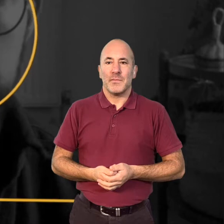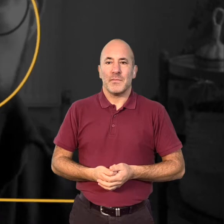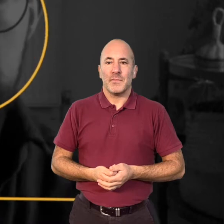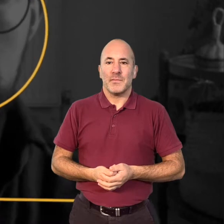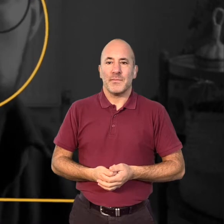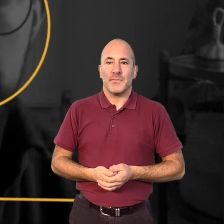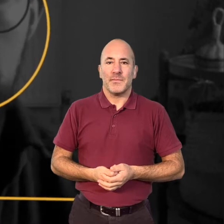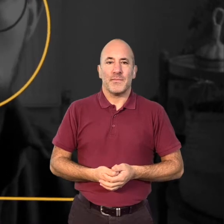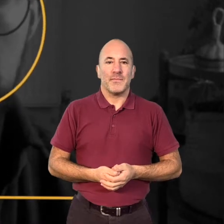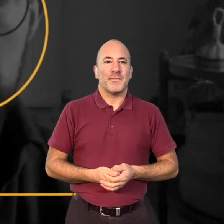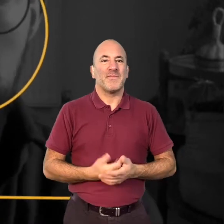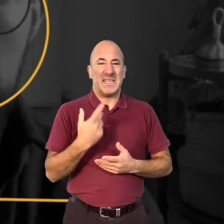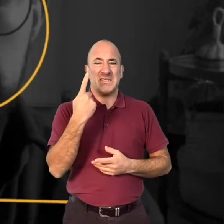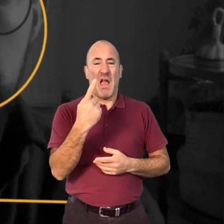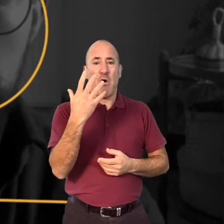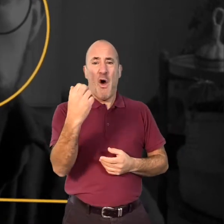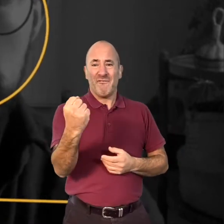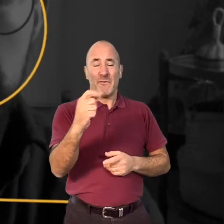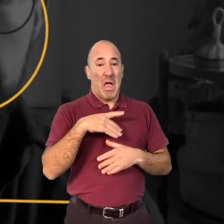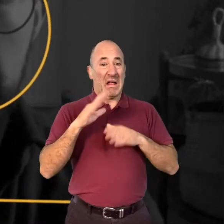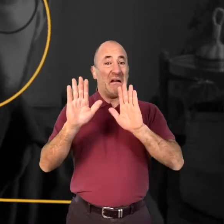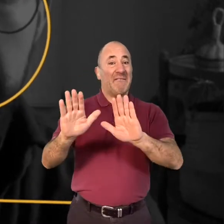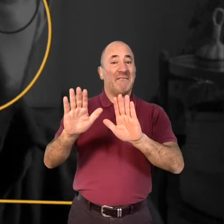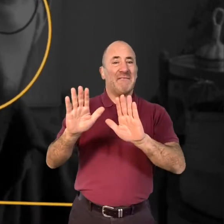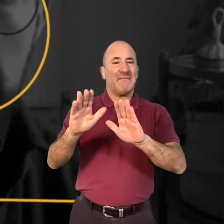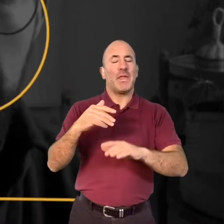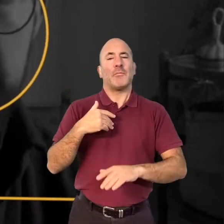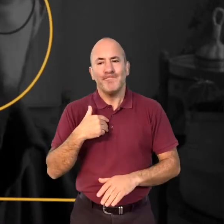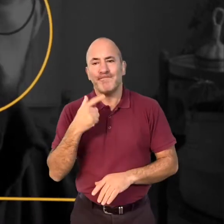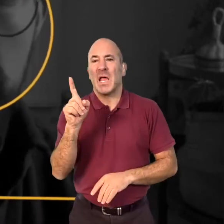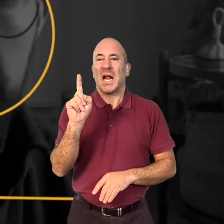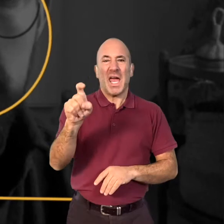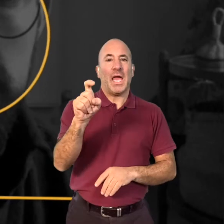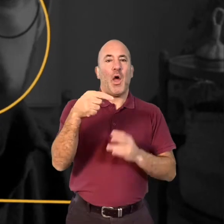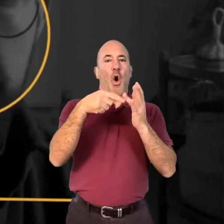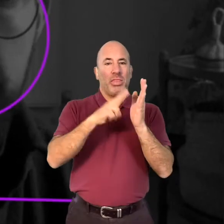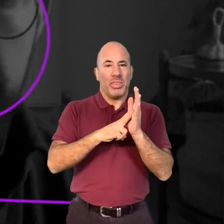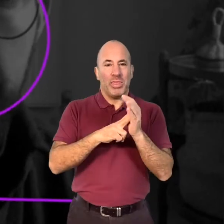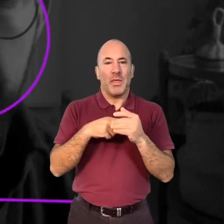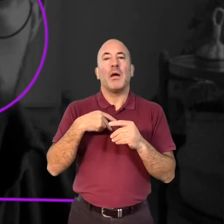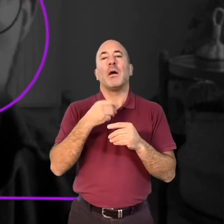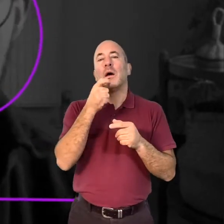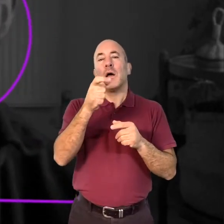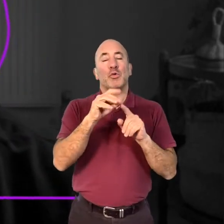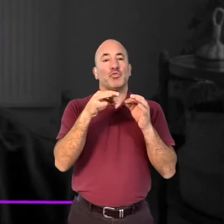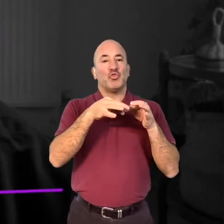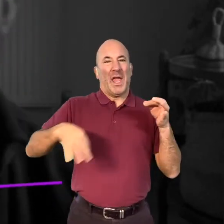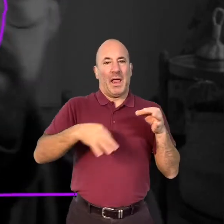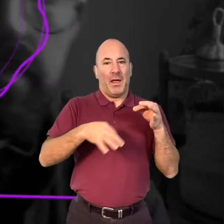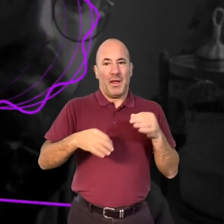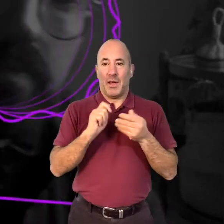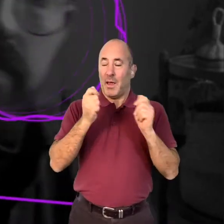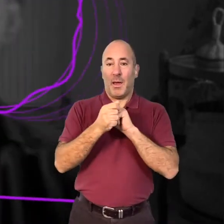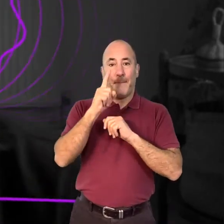And you'll see now it's turned itself off because it's been inactive for a little while. So I'll turn it back on again. I'll say strings. And it's turned